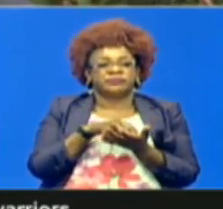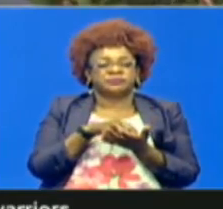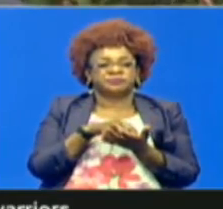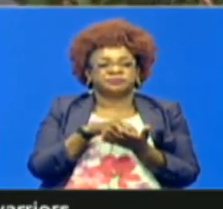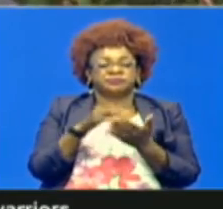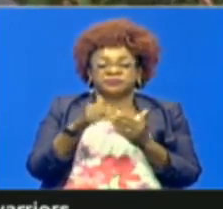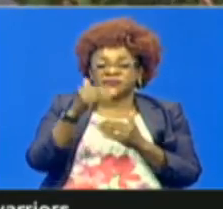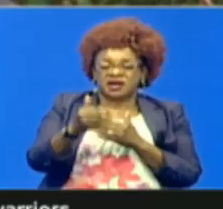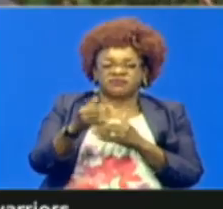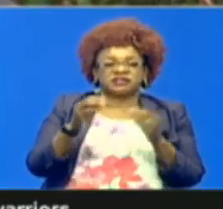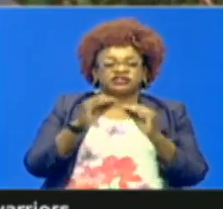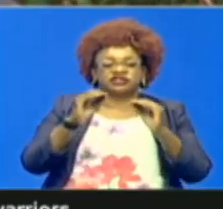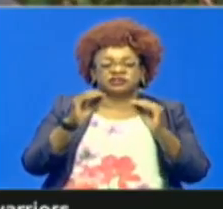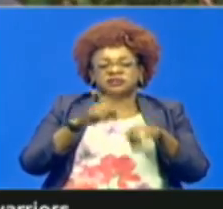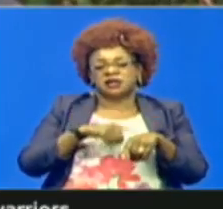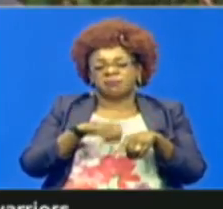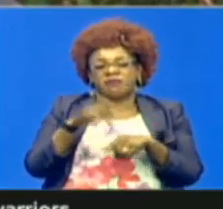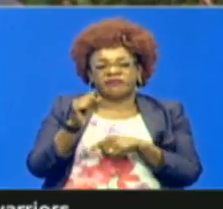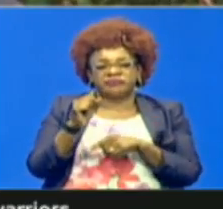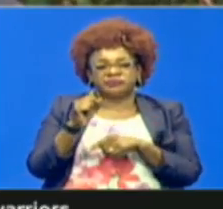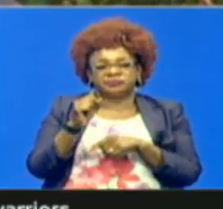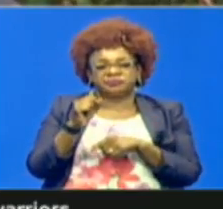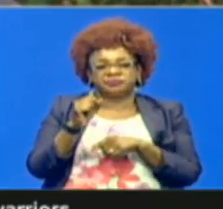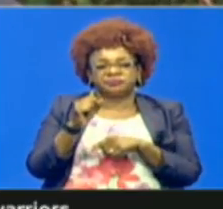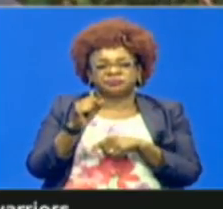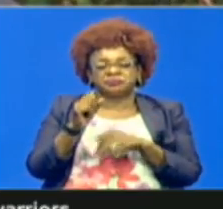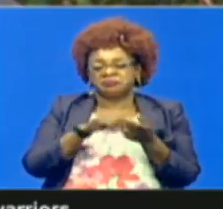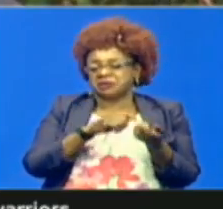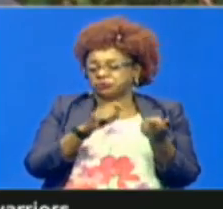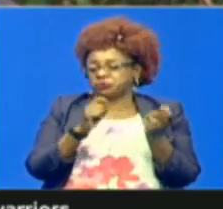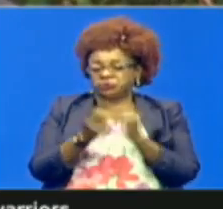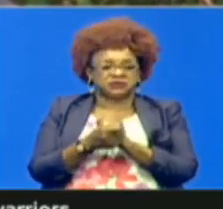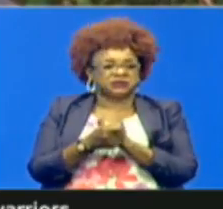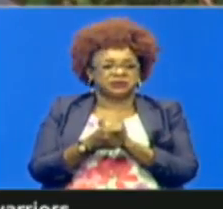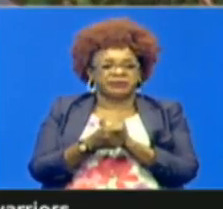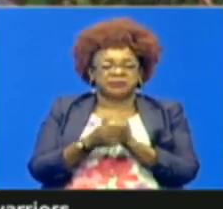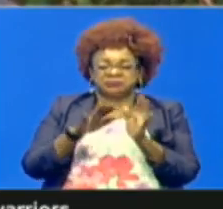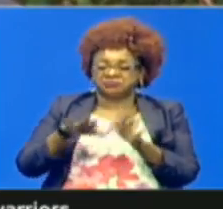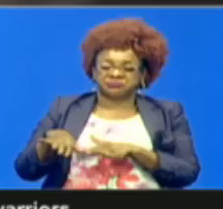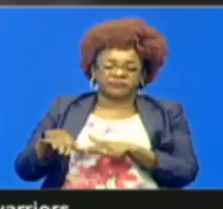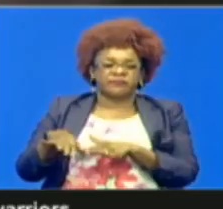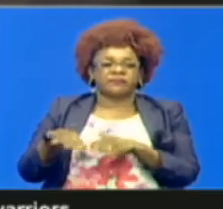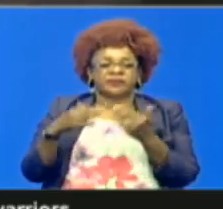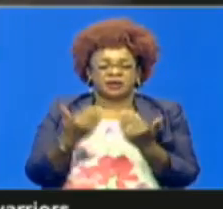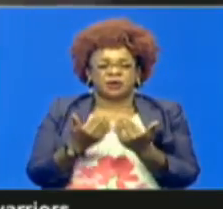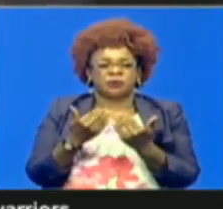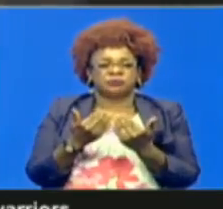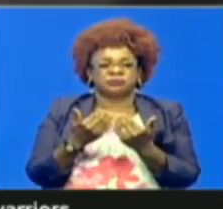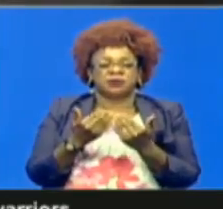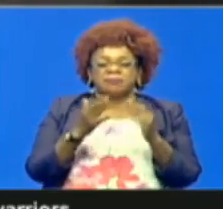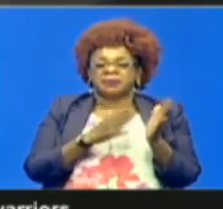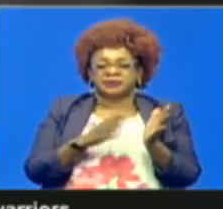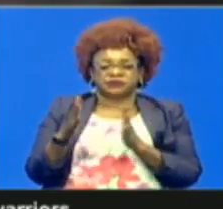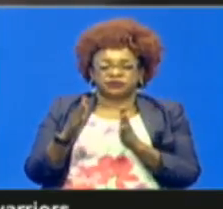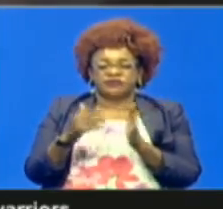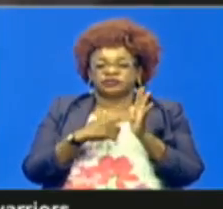Immediately after teaching at around 5, I switch from now teaching, I leave down the chalks, and now I go to preparation of the